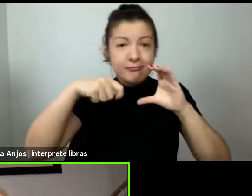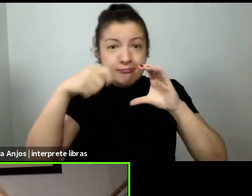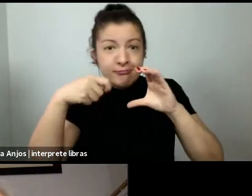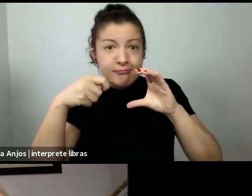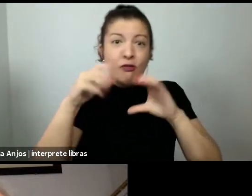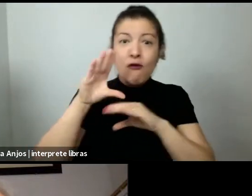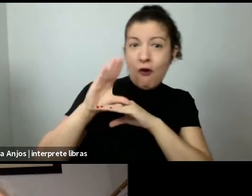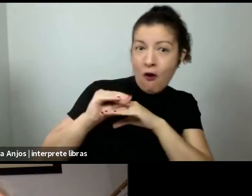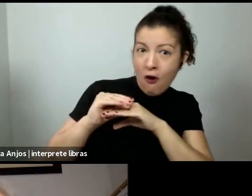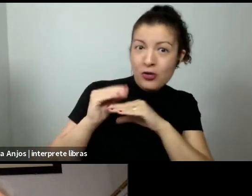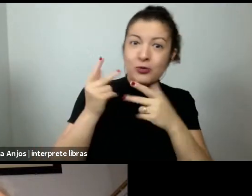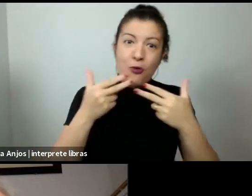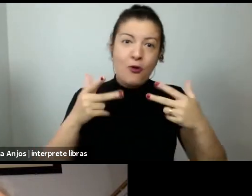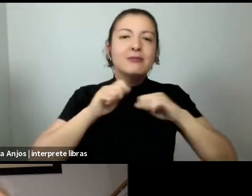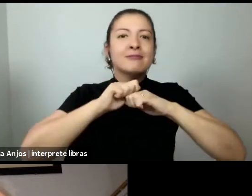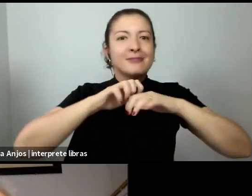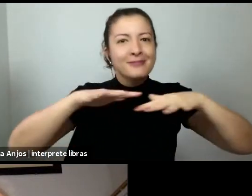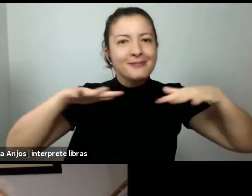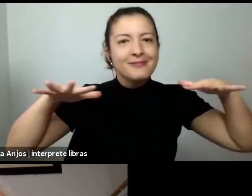Com certeza, Erich.